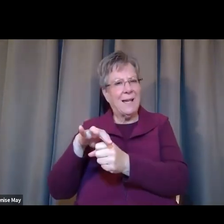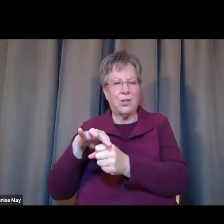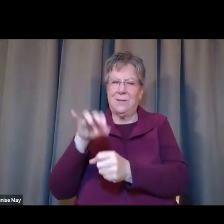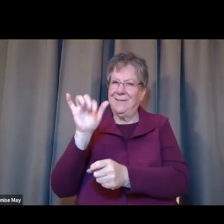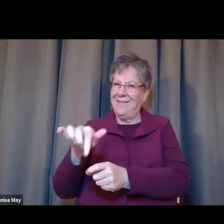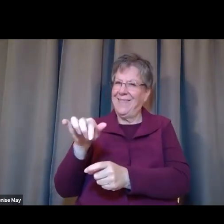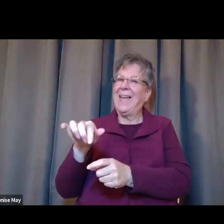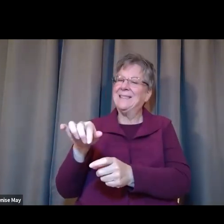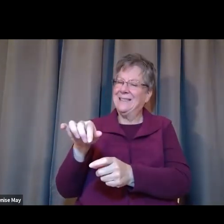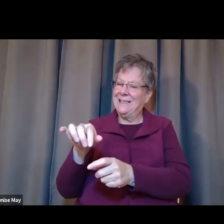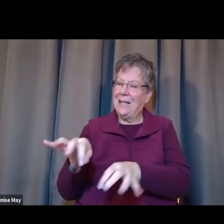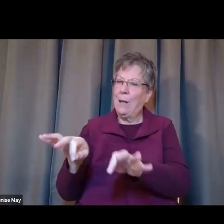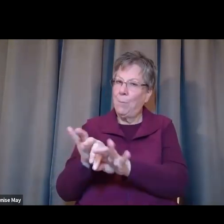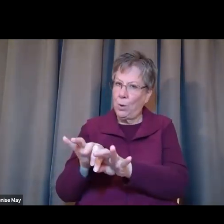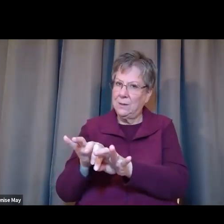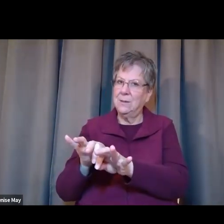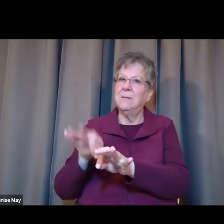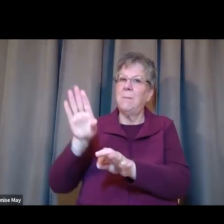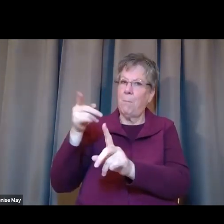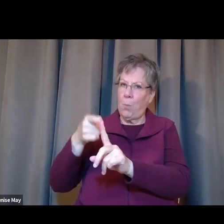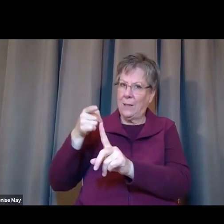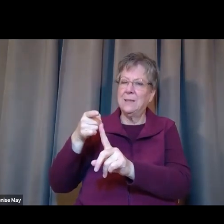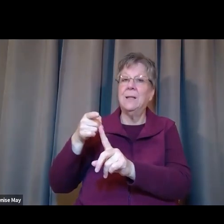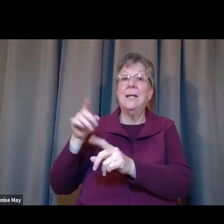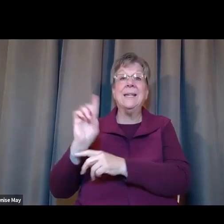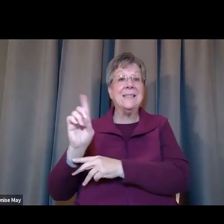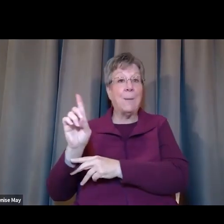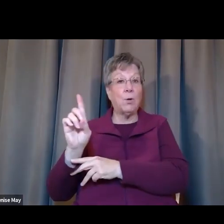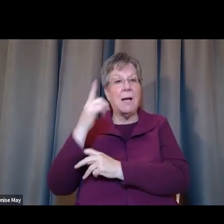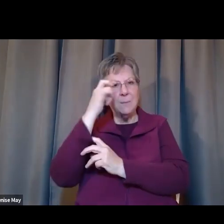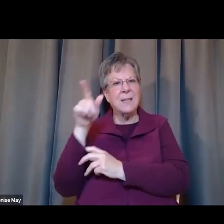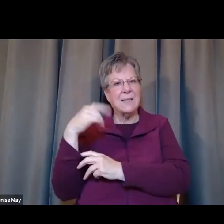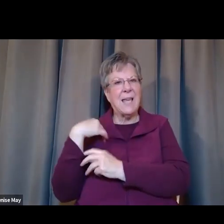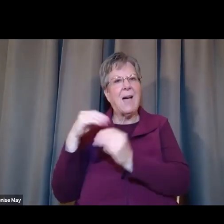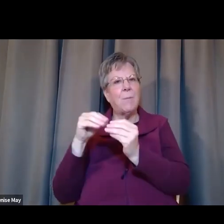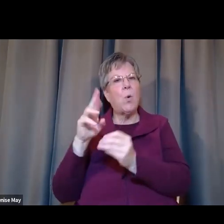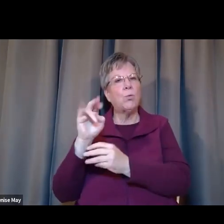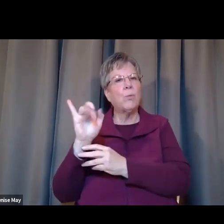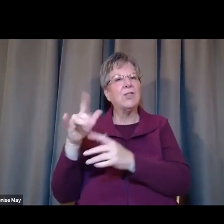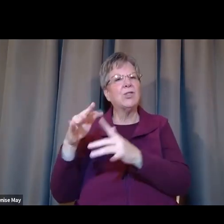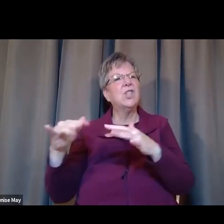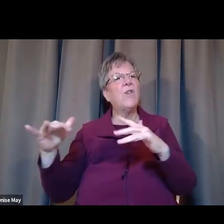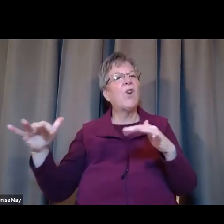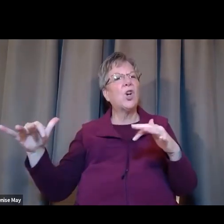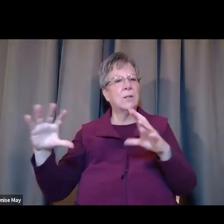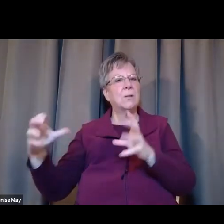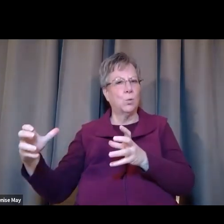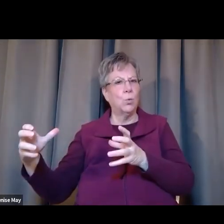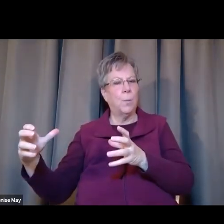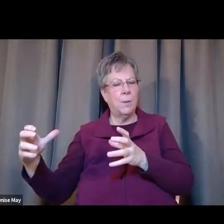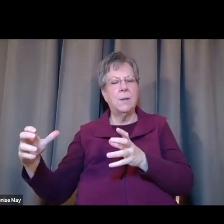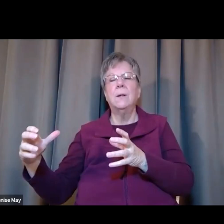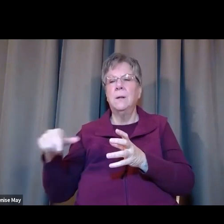of this entire kind of argument and debate. Democrats, because they have a more racially diverse electorate, one in which it